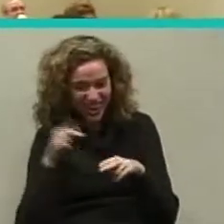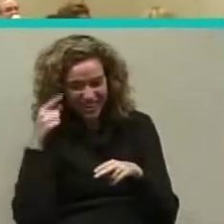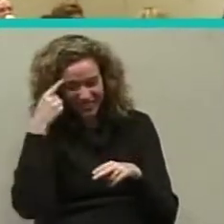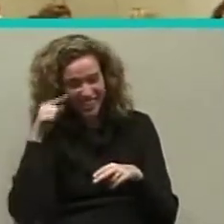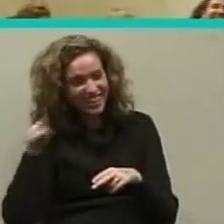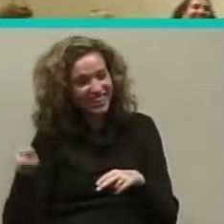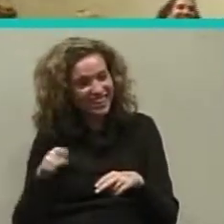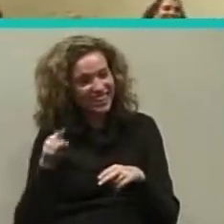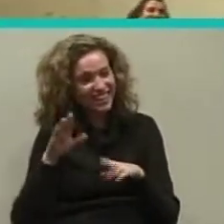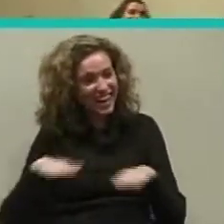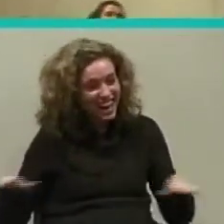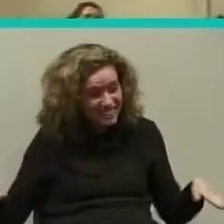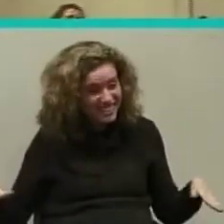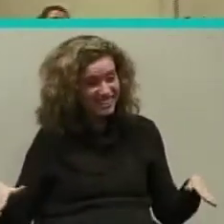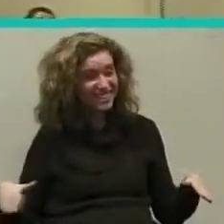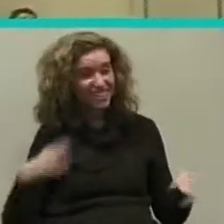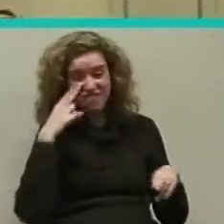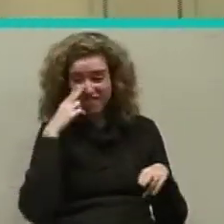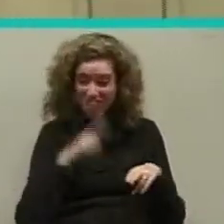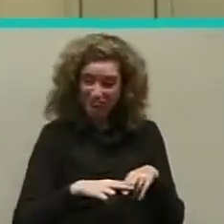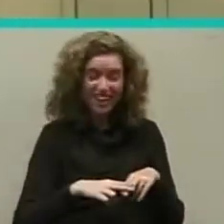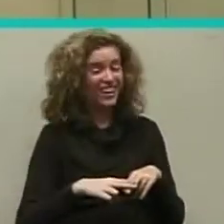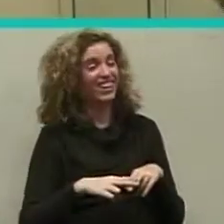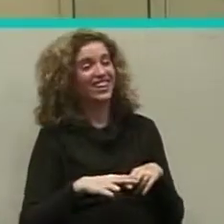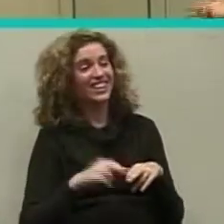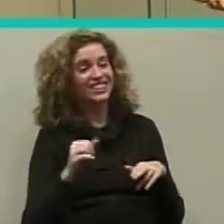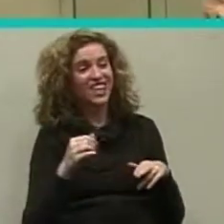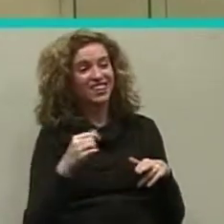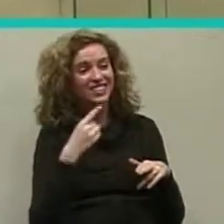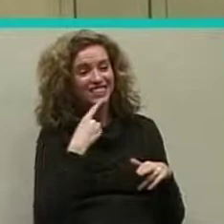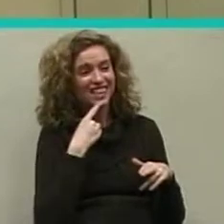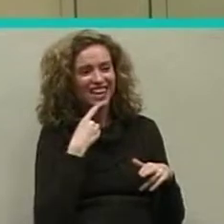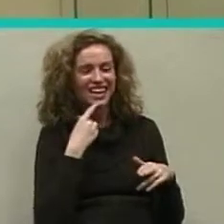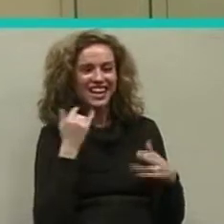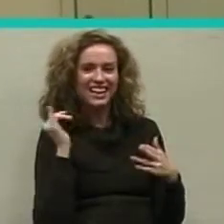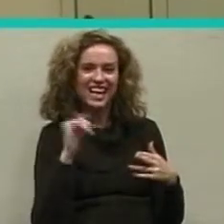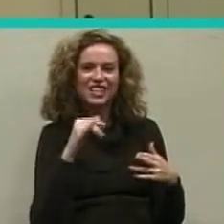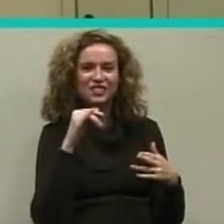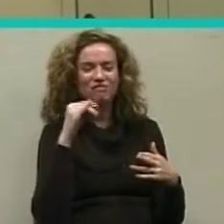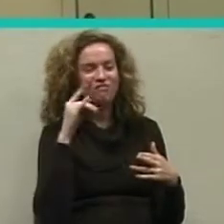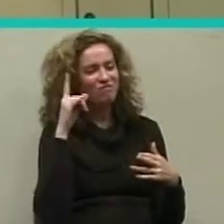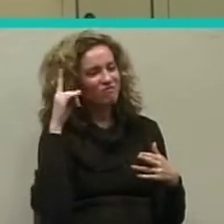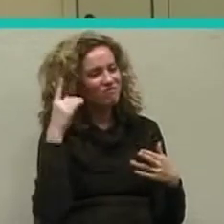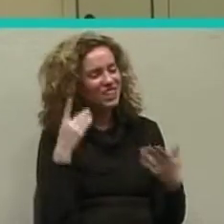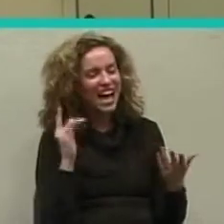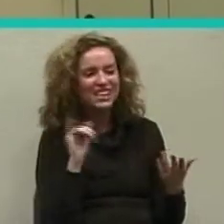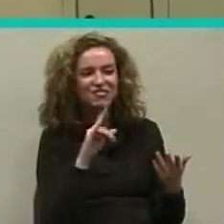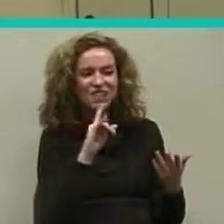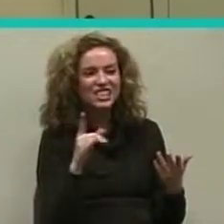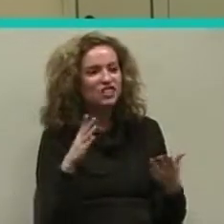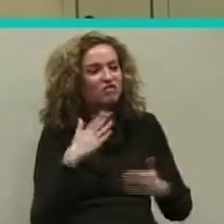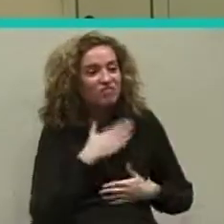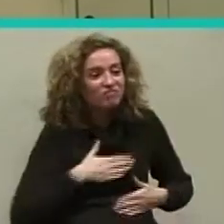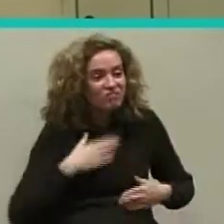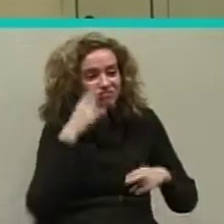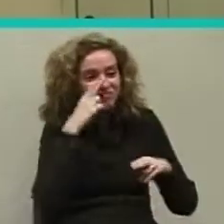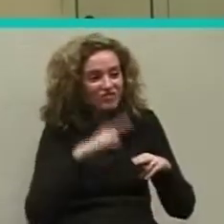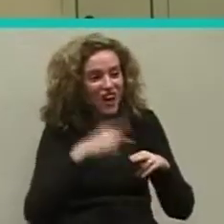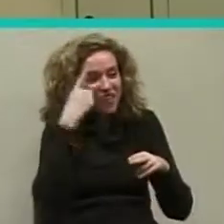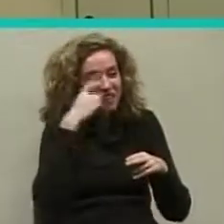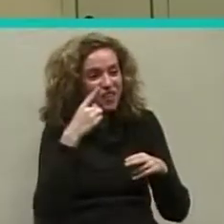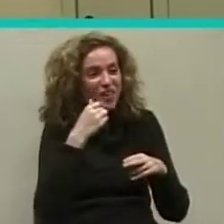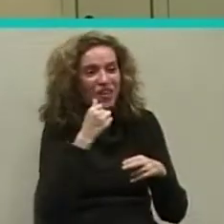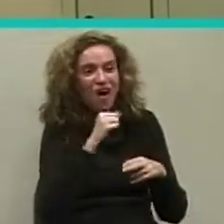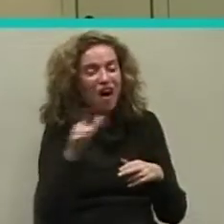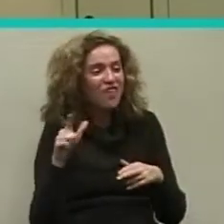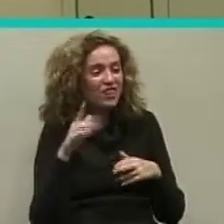home. Finally, we decided, you know what? This really is just Friday night entertainment for everybody. And probably doesn't make a hell of a lot of